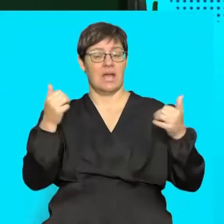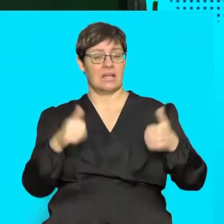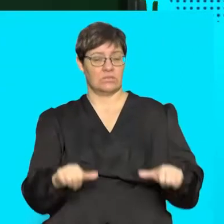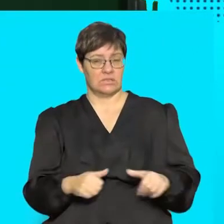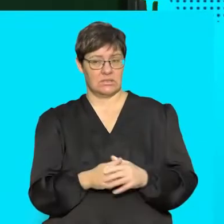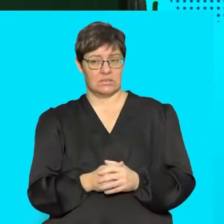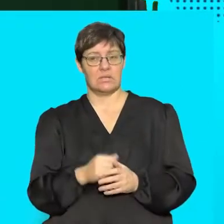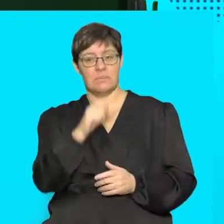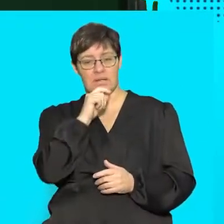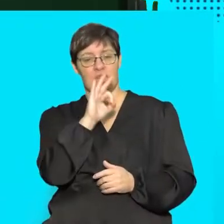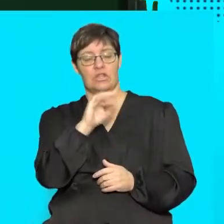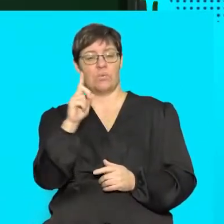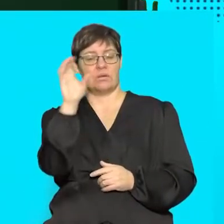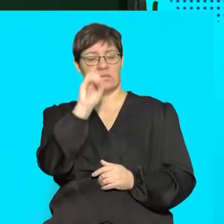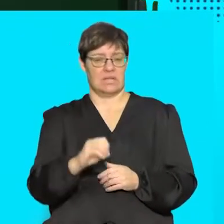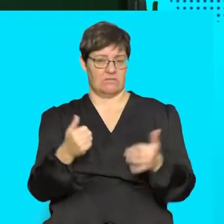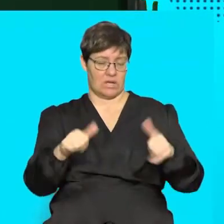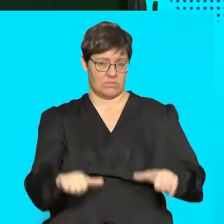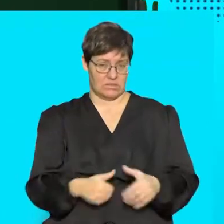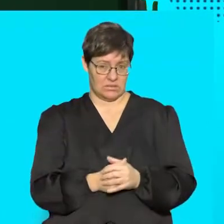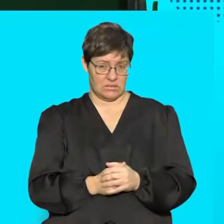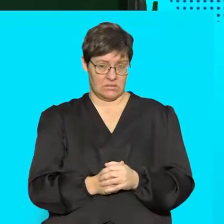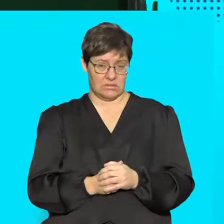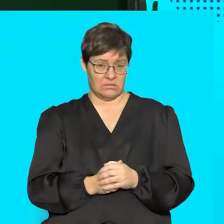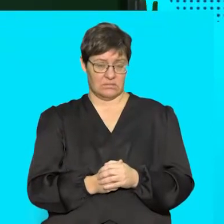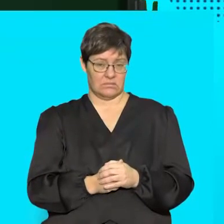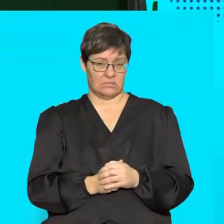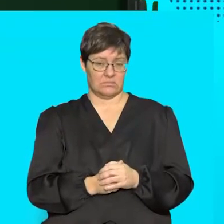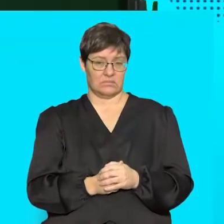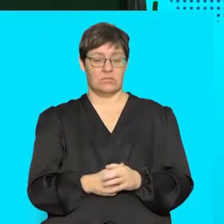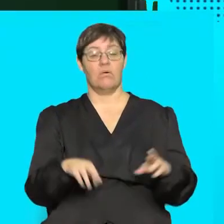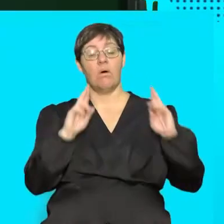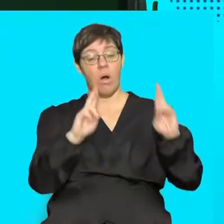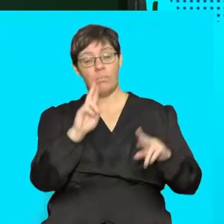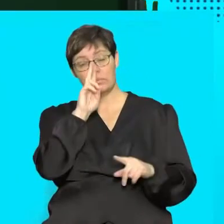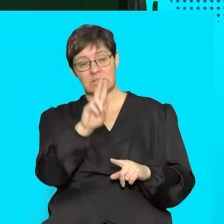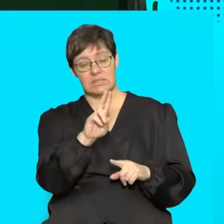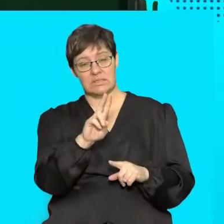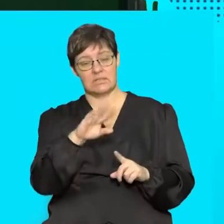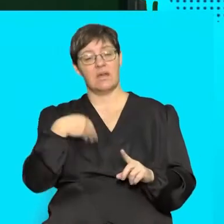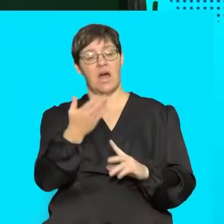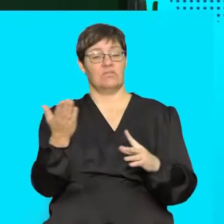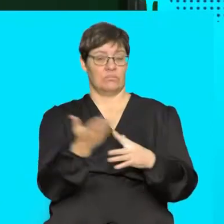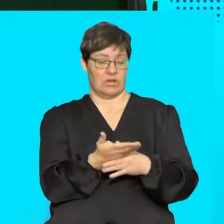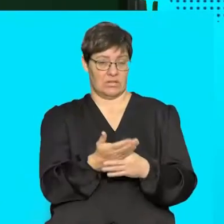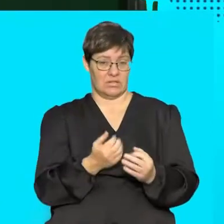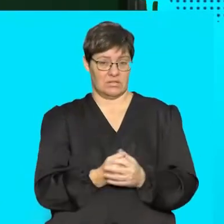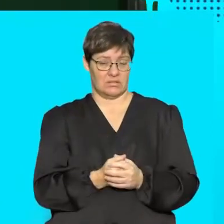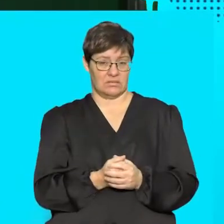for accounting, I'll get 71% for accounting. Okay. We hope to see you guys after the